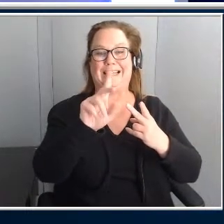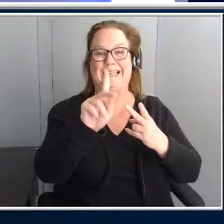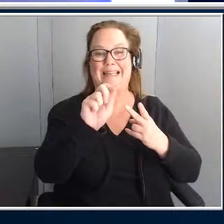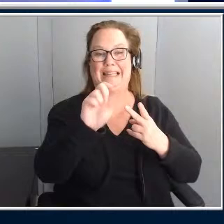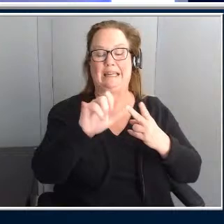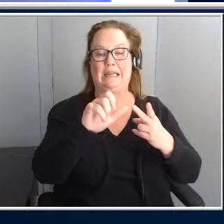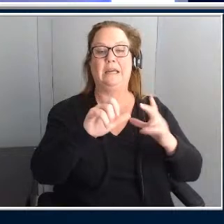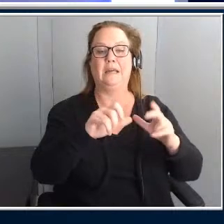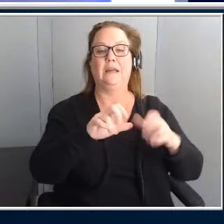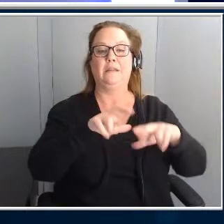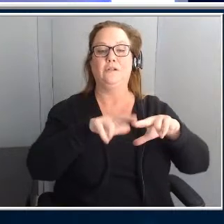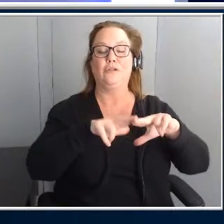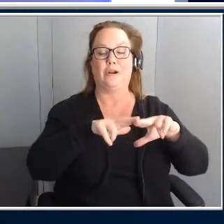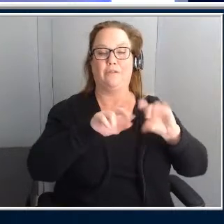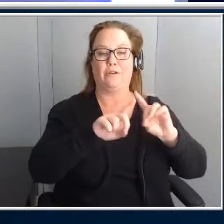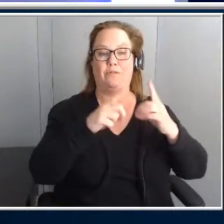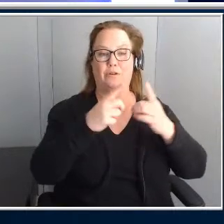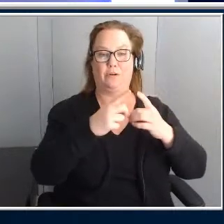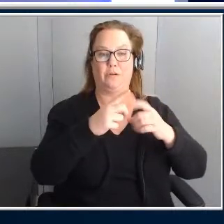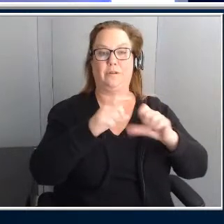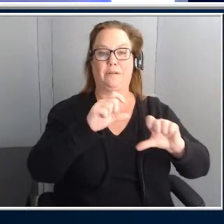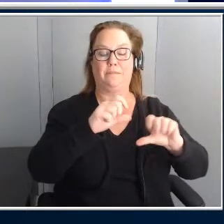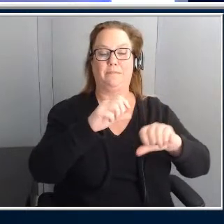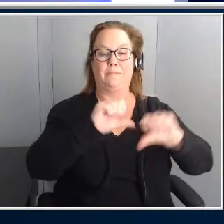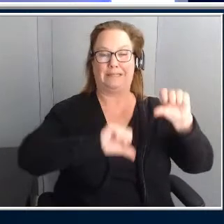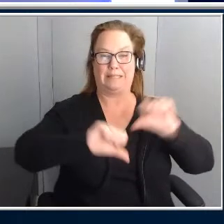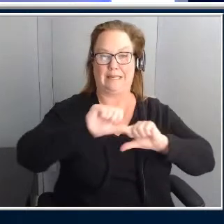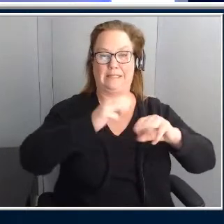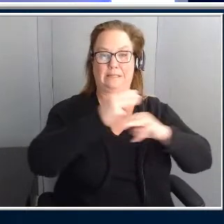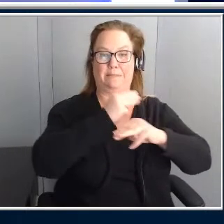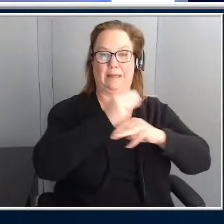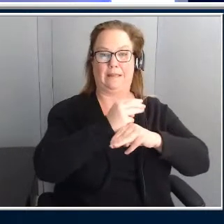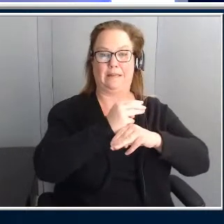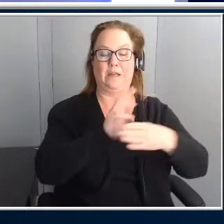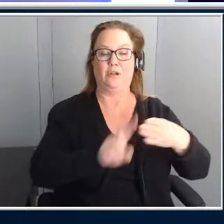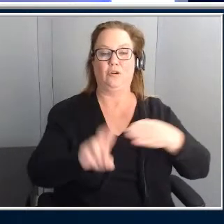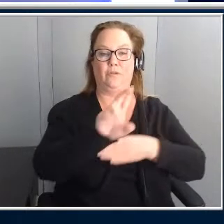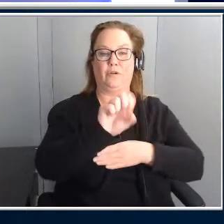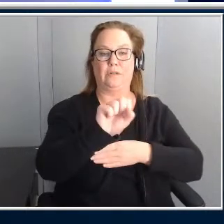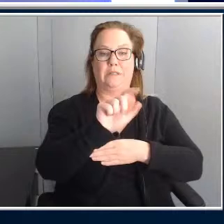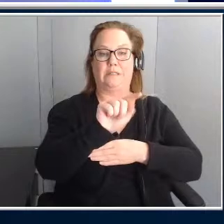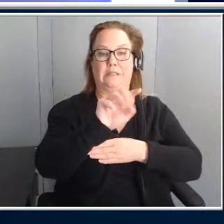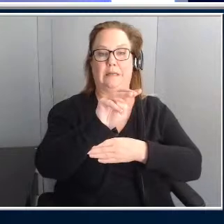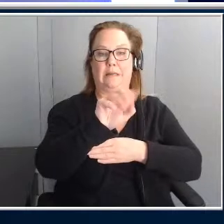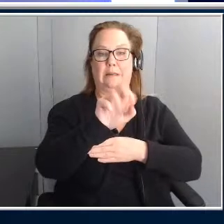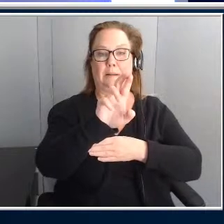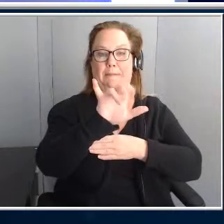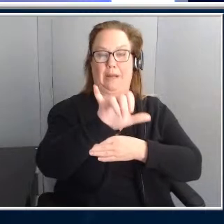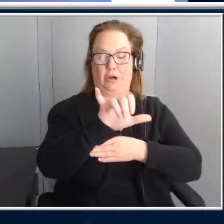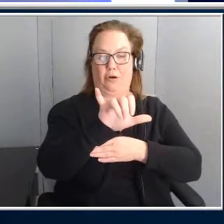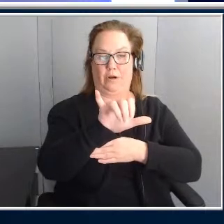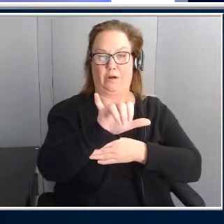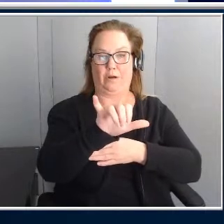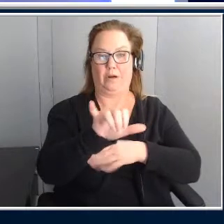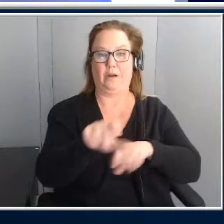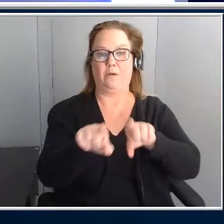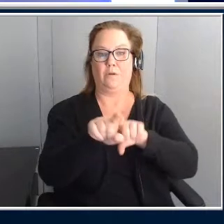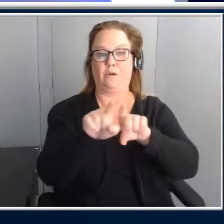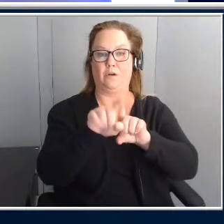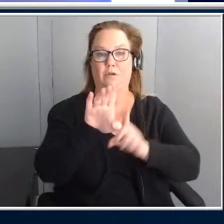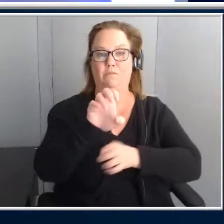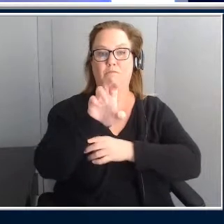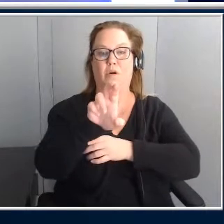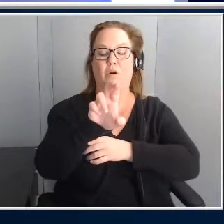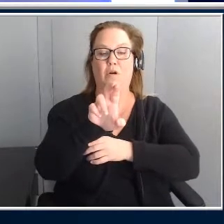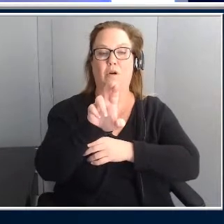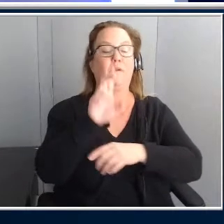of Natural Sciences and Mathematics at the University of St. Mary. And Dr. Schmidtke, right out of the gate, we're also going to get to Dr. Barr, who joins us with the latest COVID